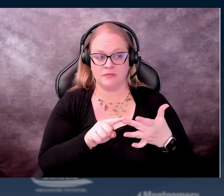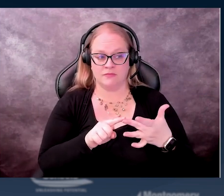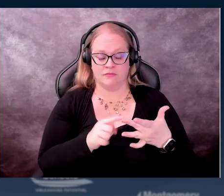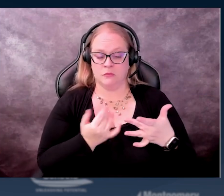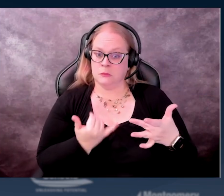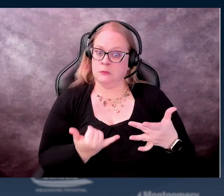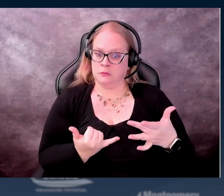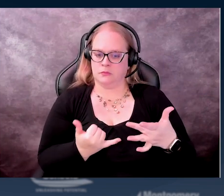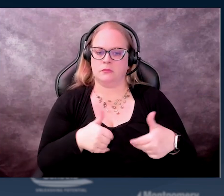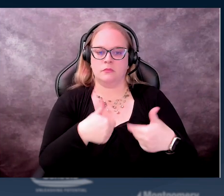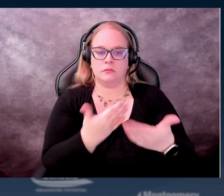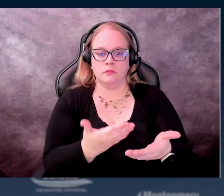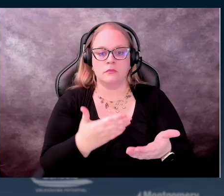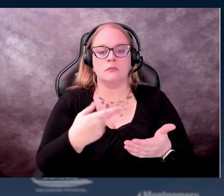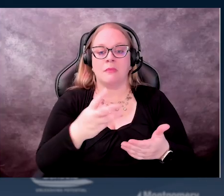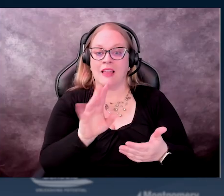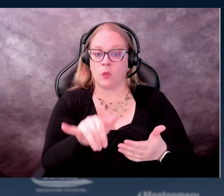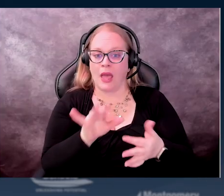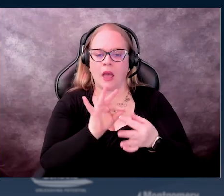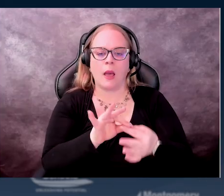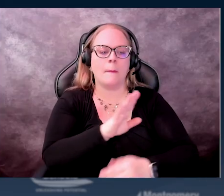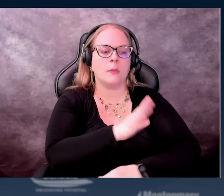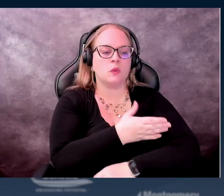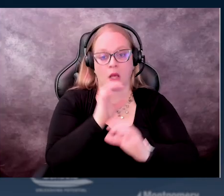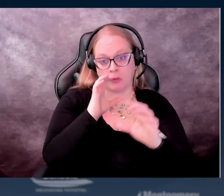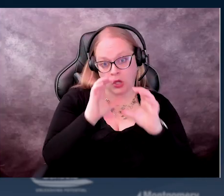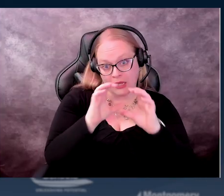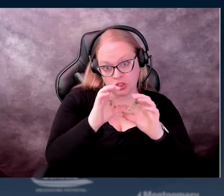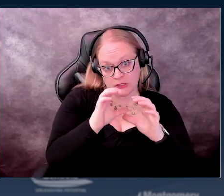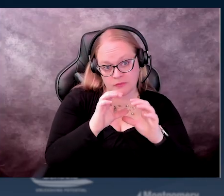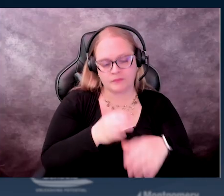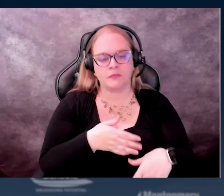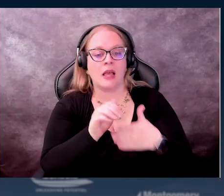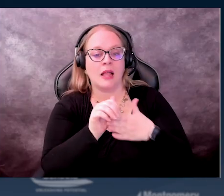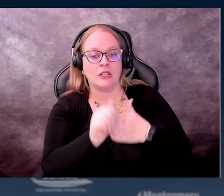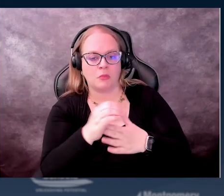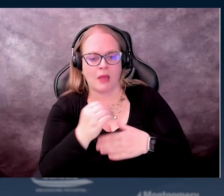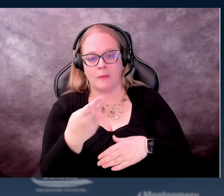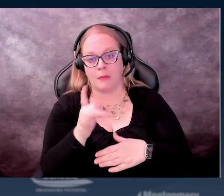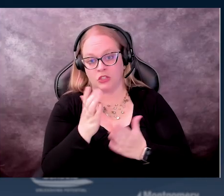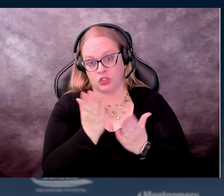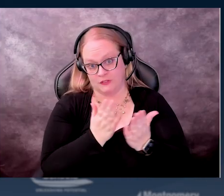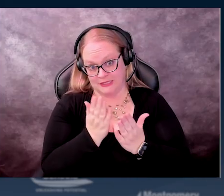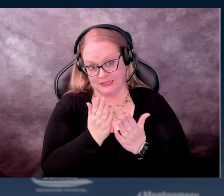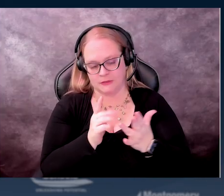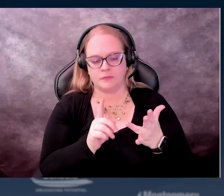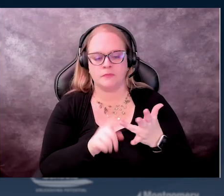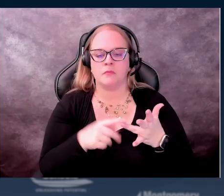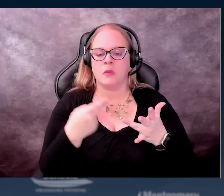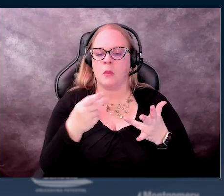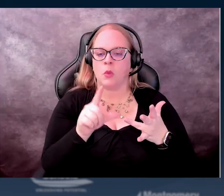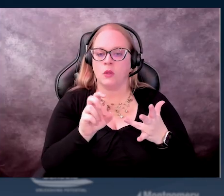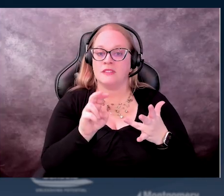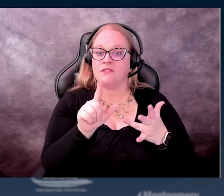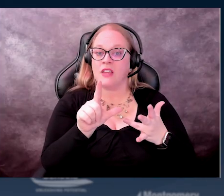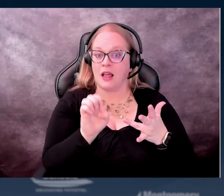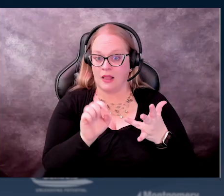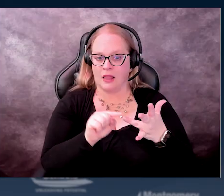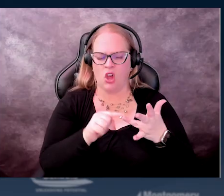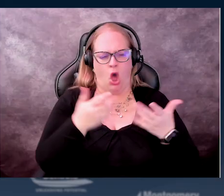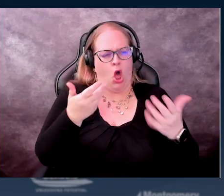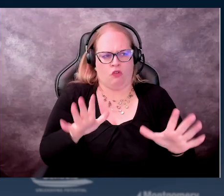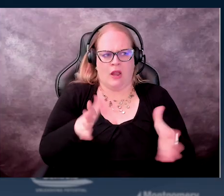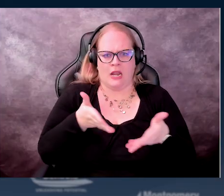and communication, leadership, and public service. Poolesville is the site at current time that hosts